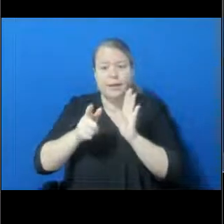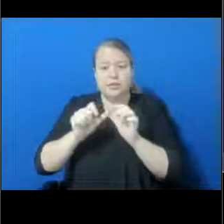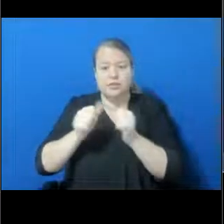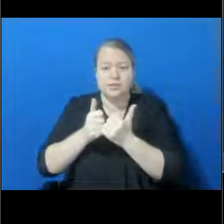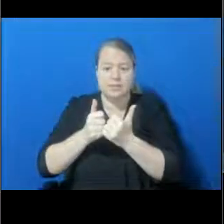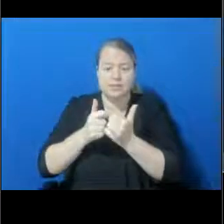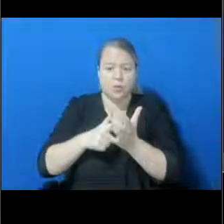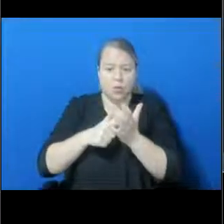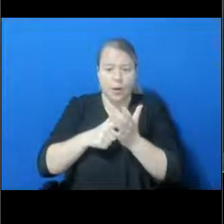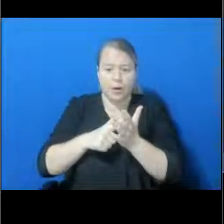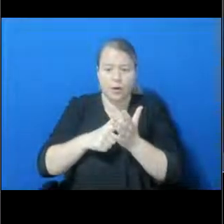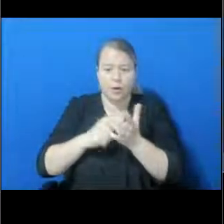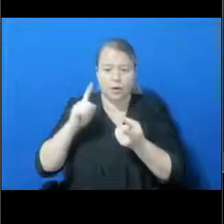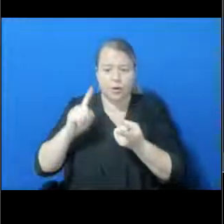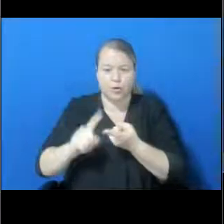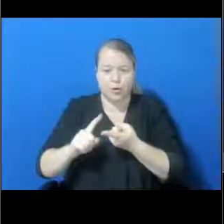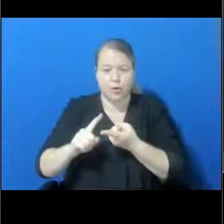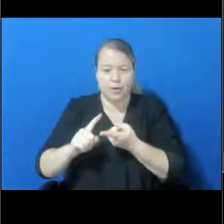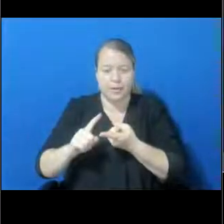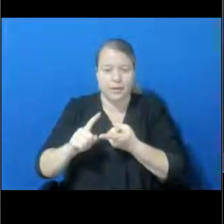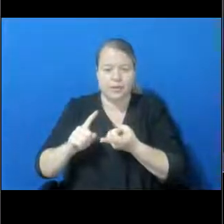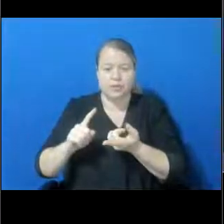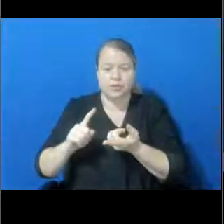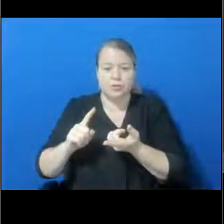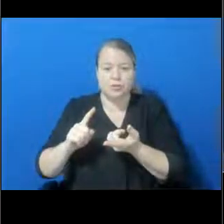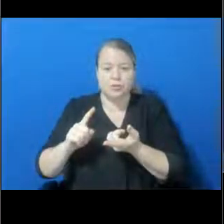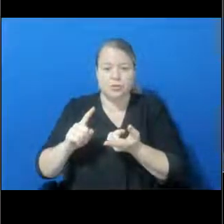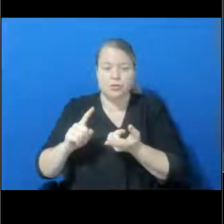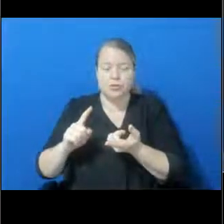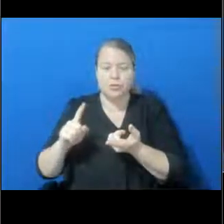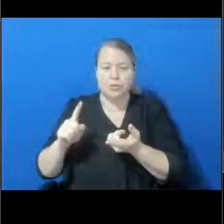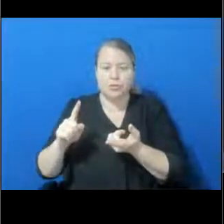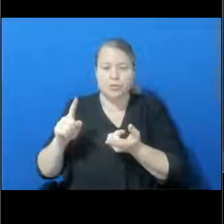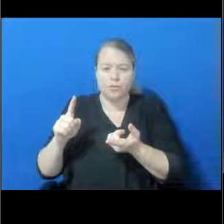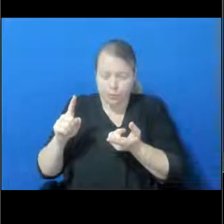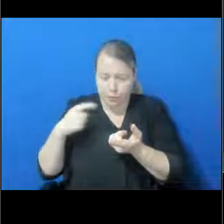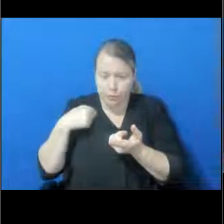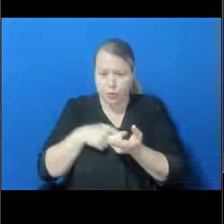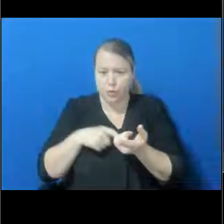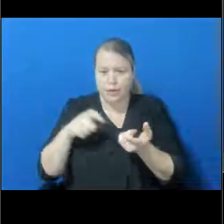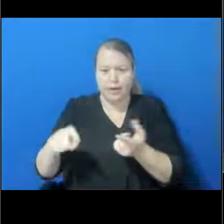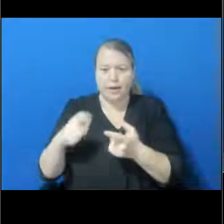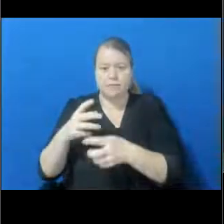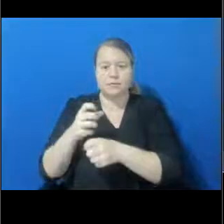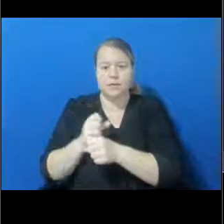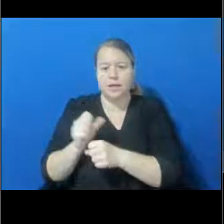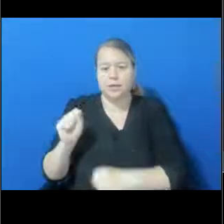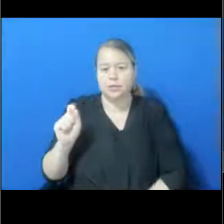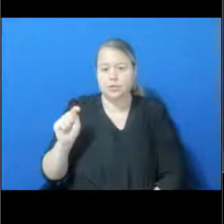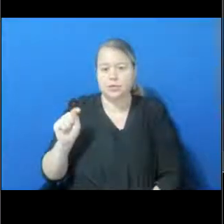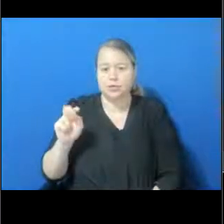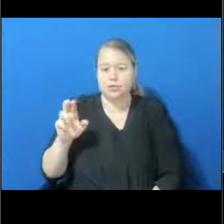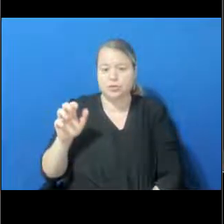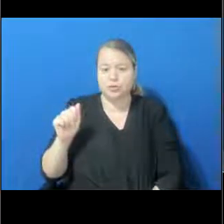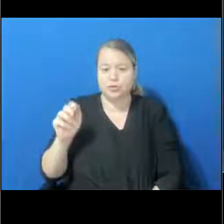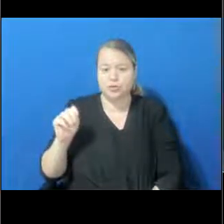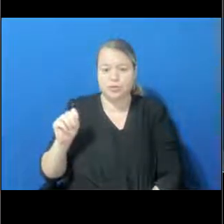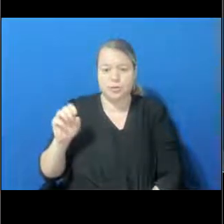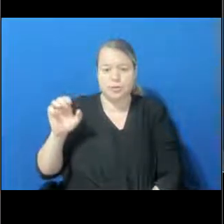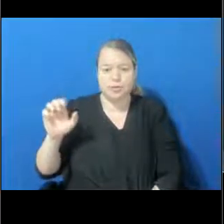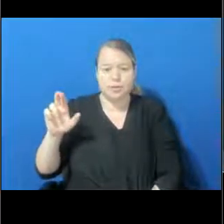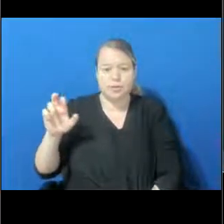they request permit applicants is to obtain what are referred to as stream credits from an approved